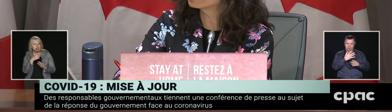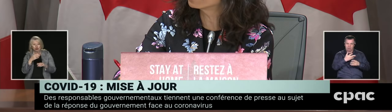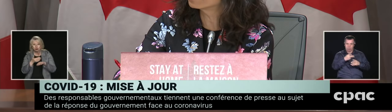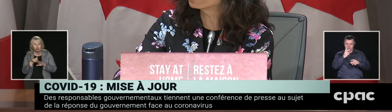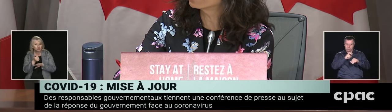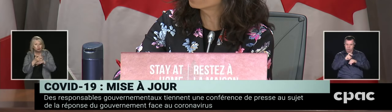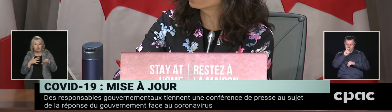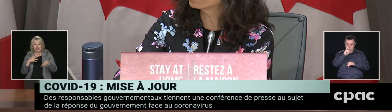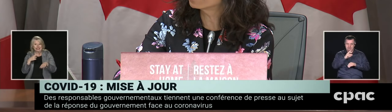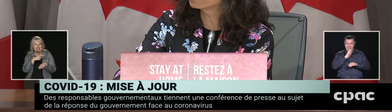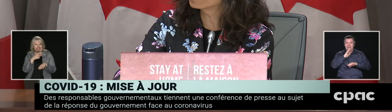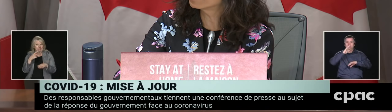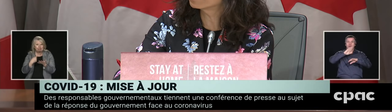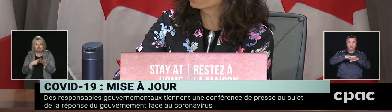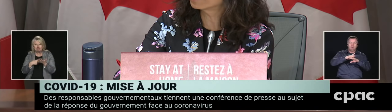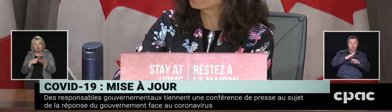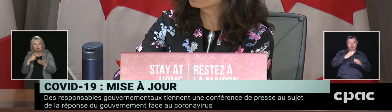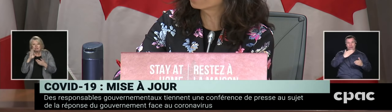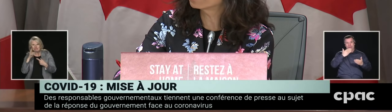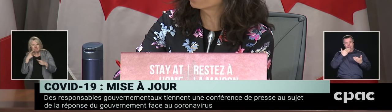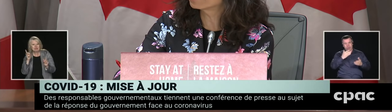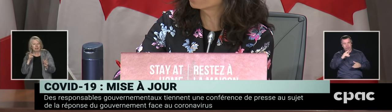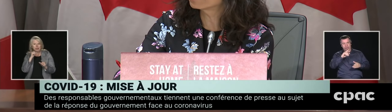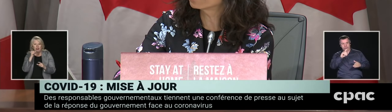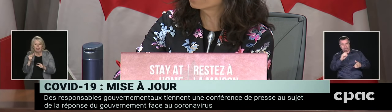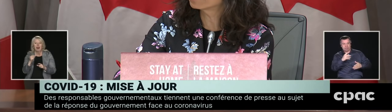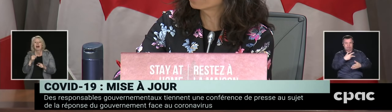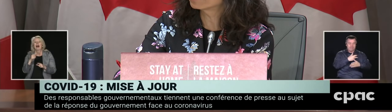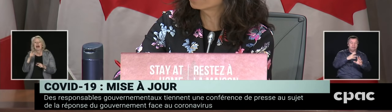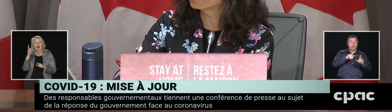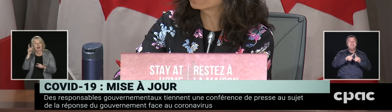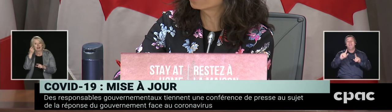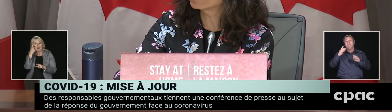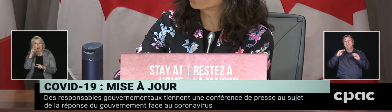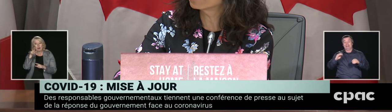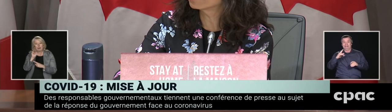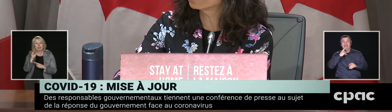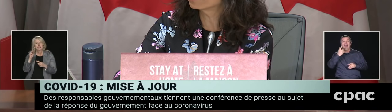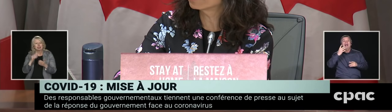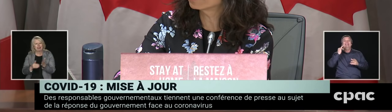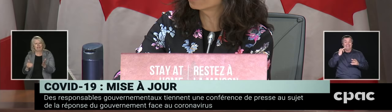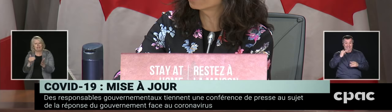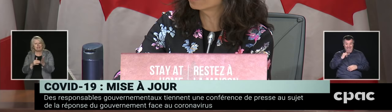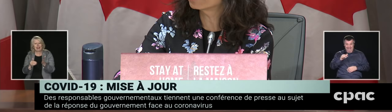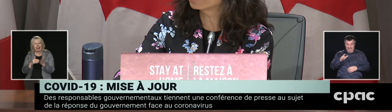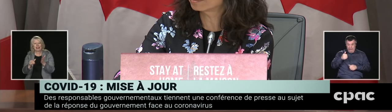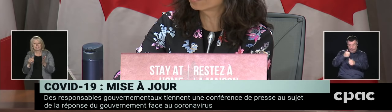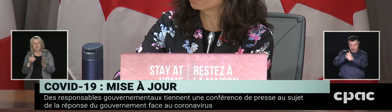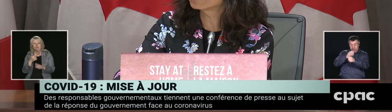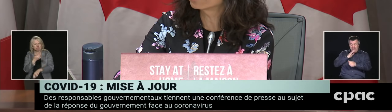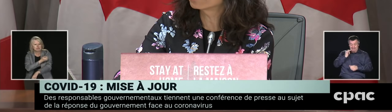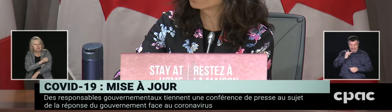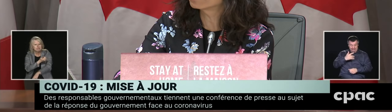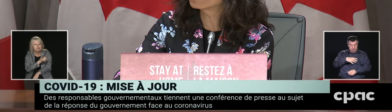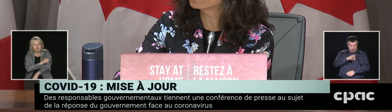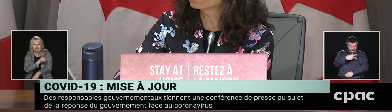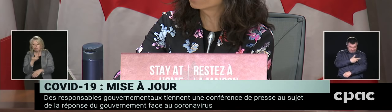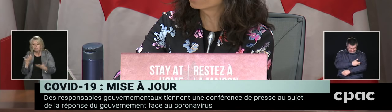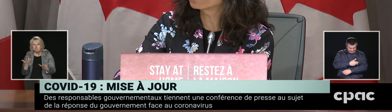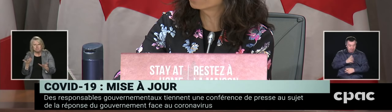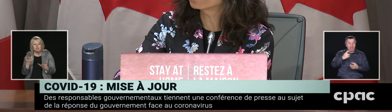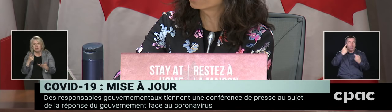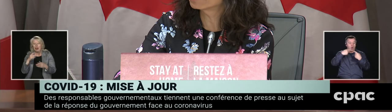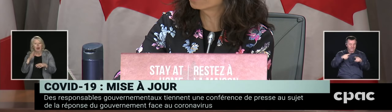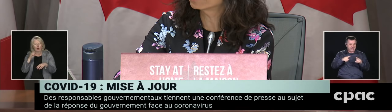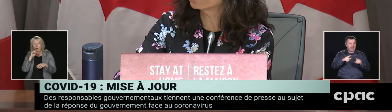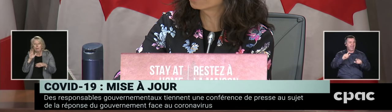that we will only return to normal if we get this vaccine. But today we're talking a lot about reopening the economy. So is it premature to even